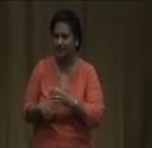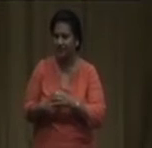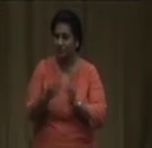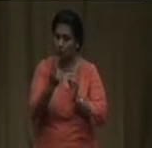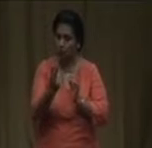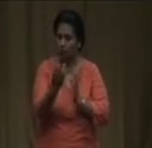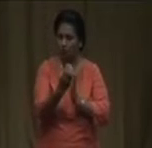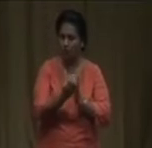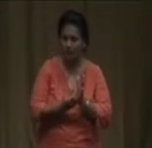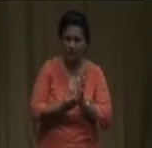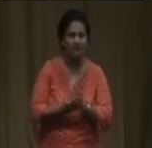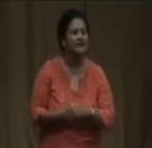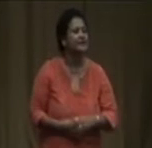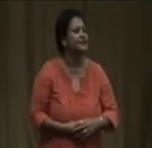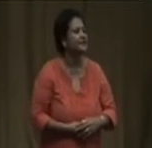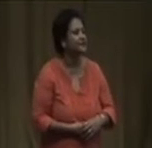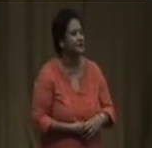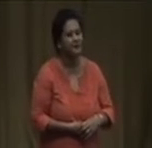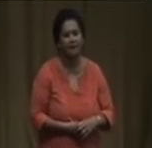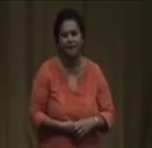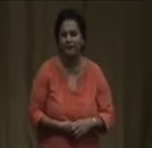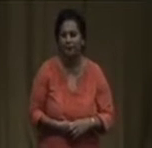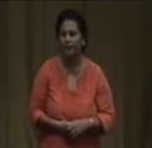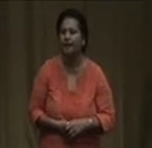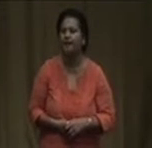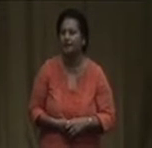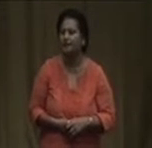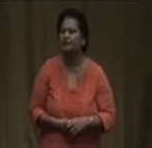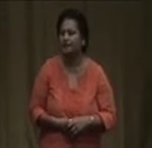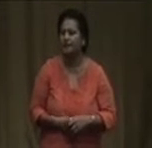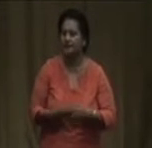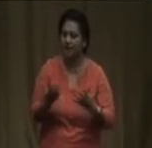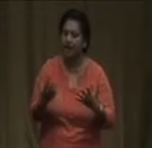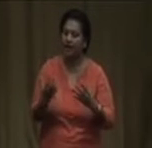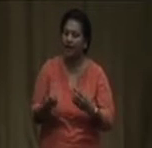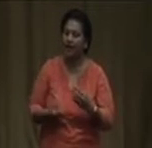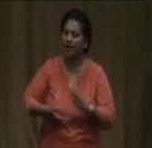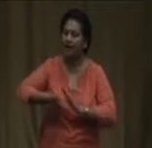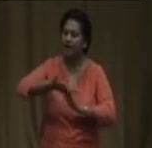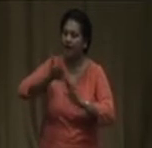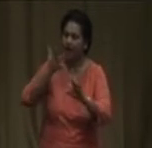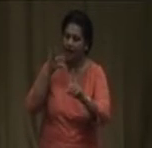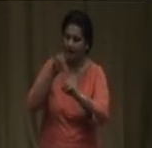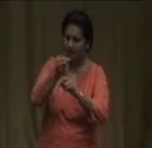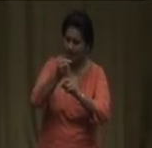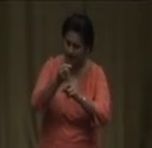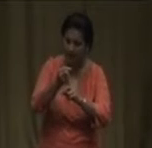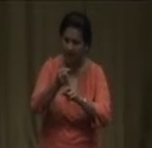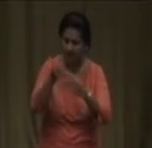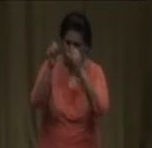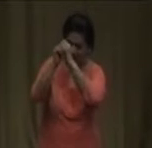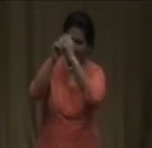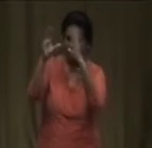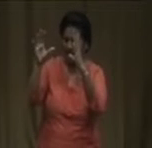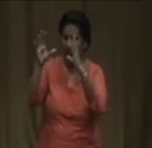courses, right? It is a high-impact innovation because working collaboratively together, we can